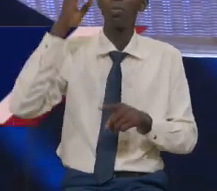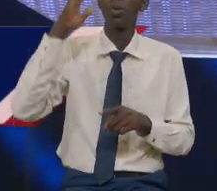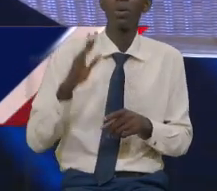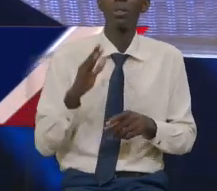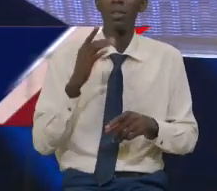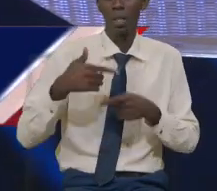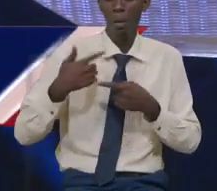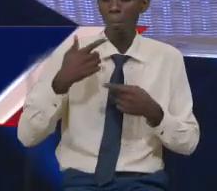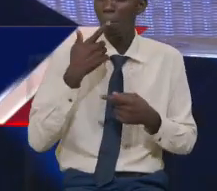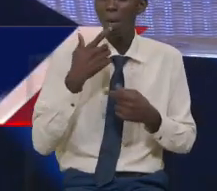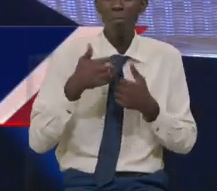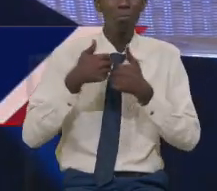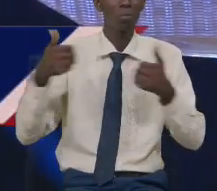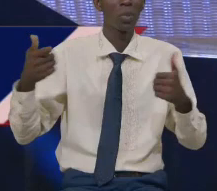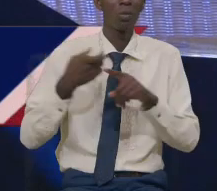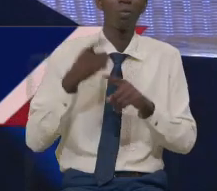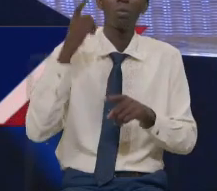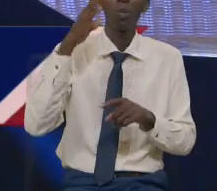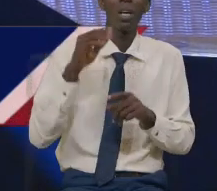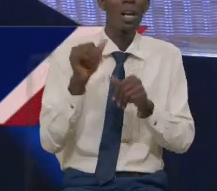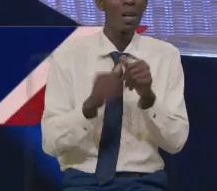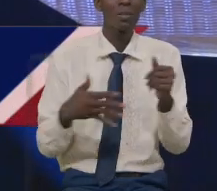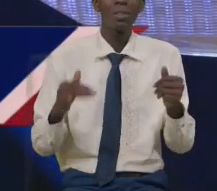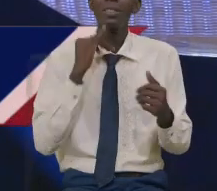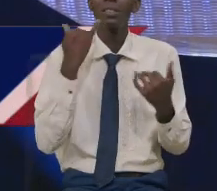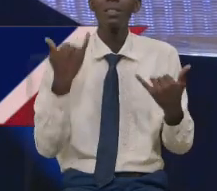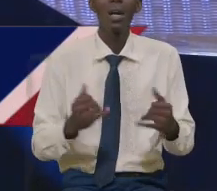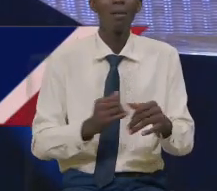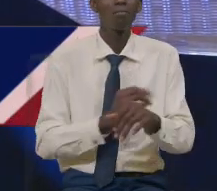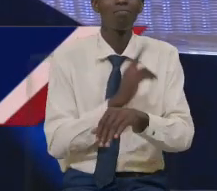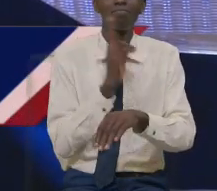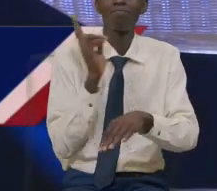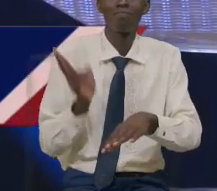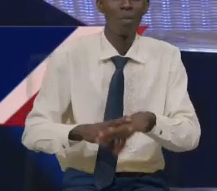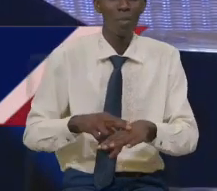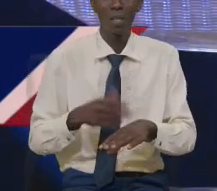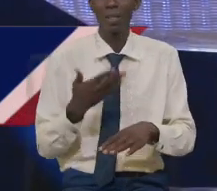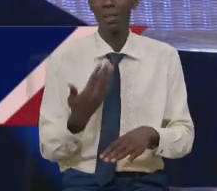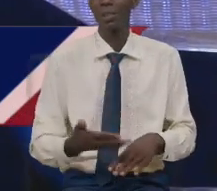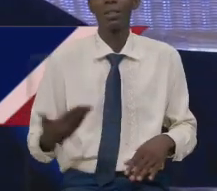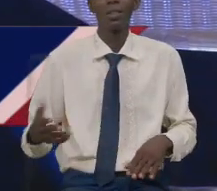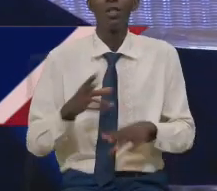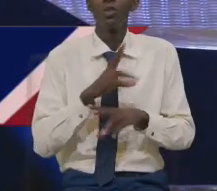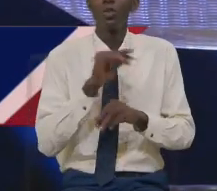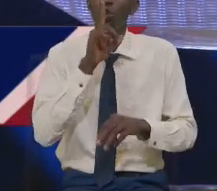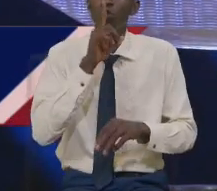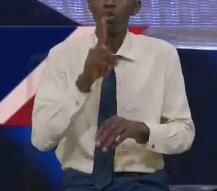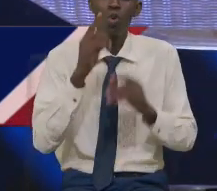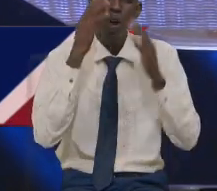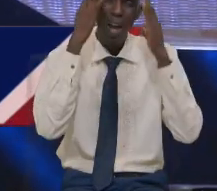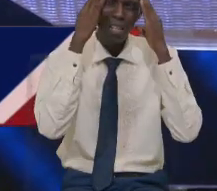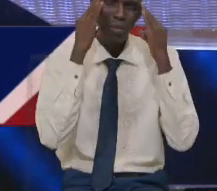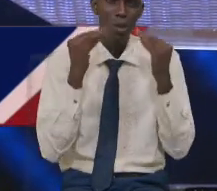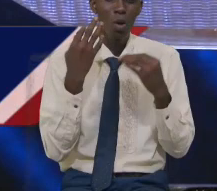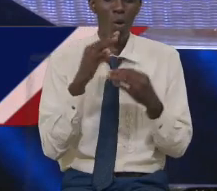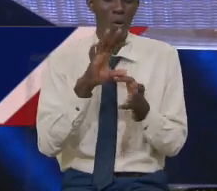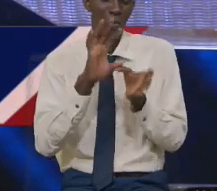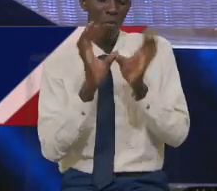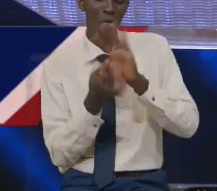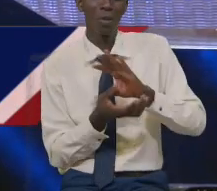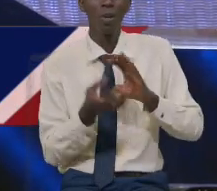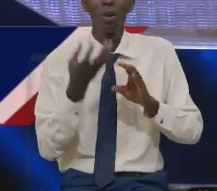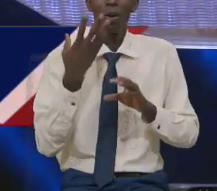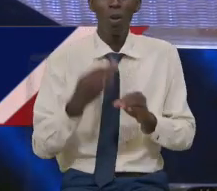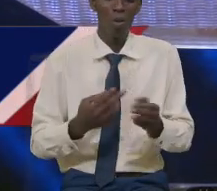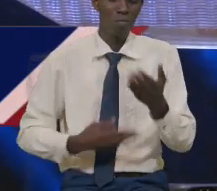God. Everything now is nominal. There is no real experience of conversion, of